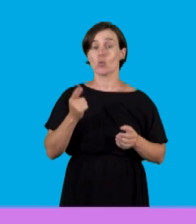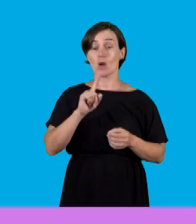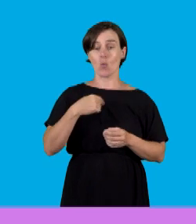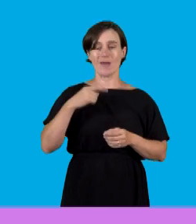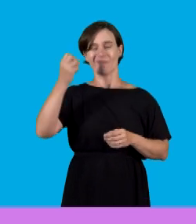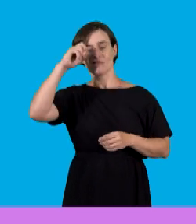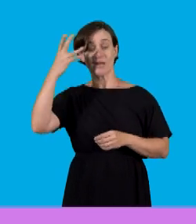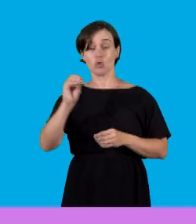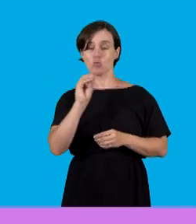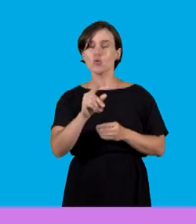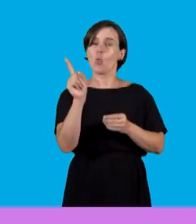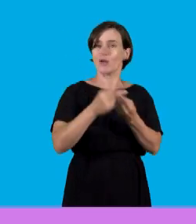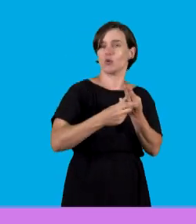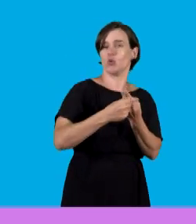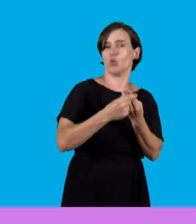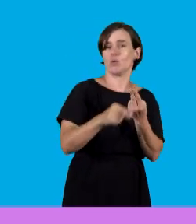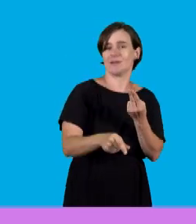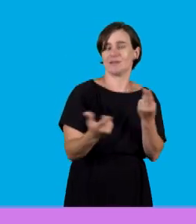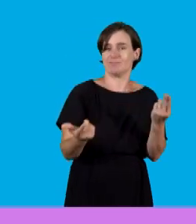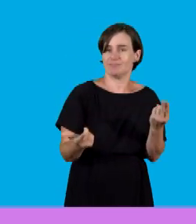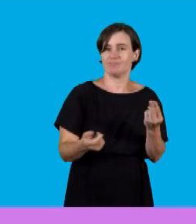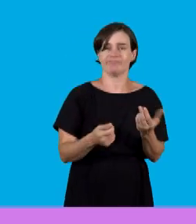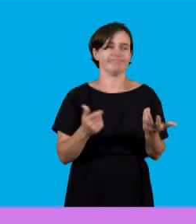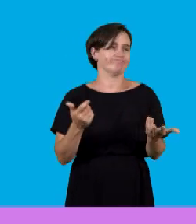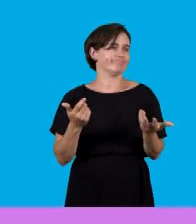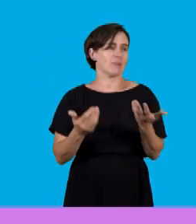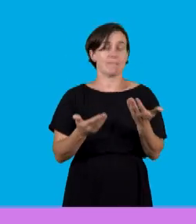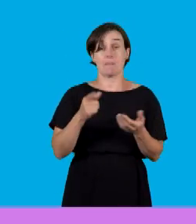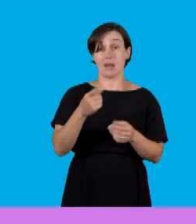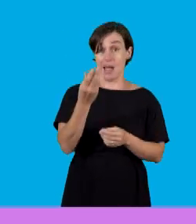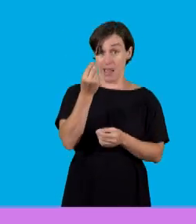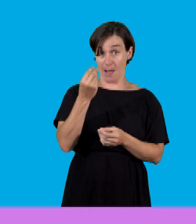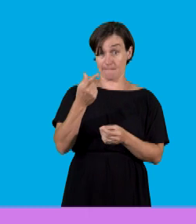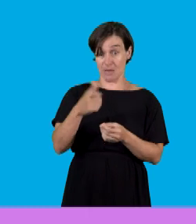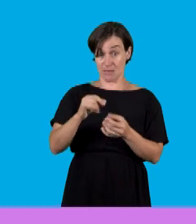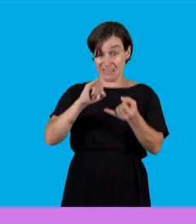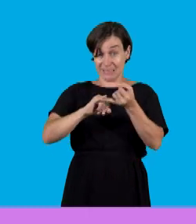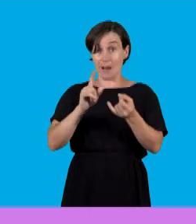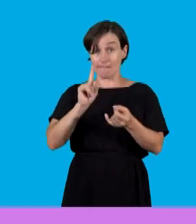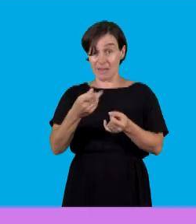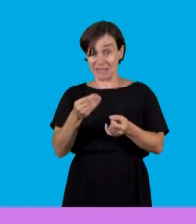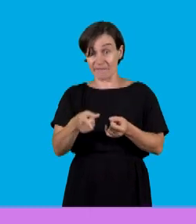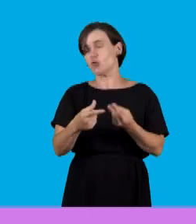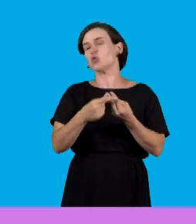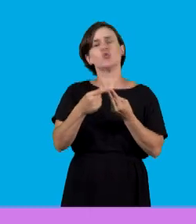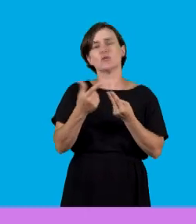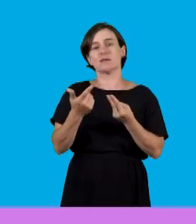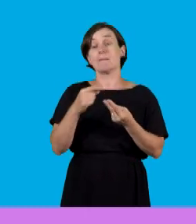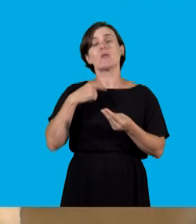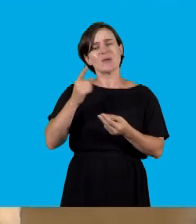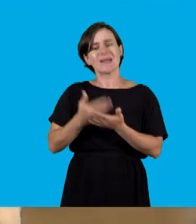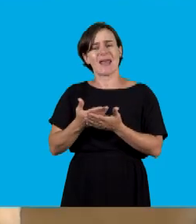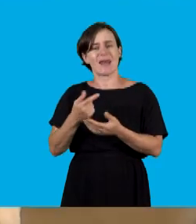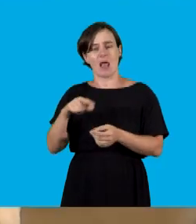indicating the specific units of a particular scale. So with a number scale, we know that it doesn't have any specific units. So you can express it in